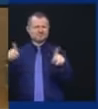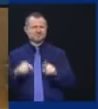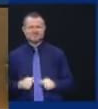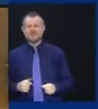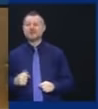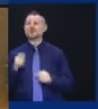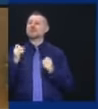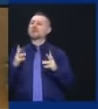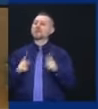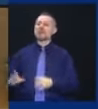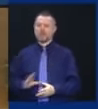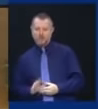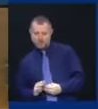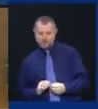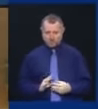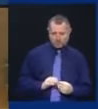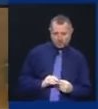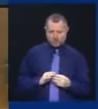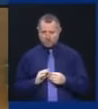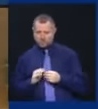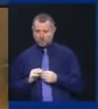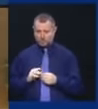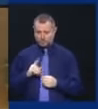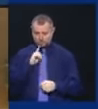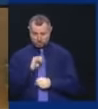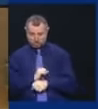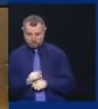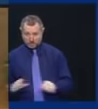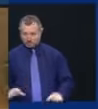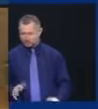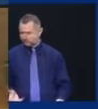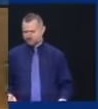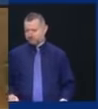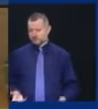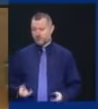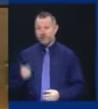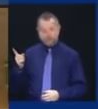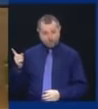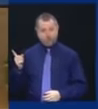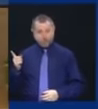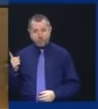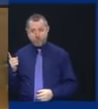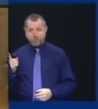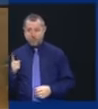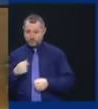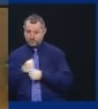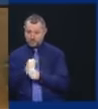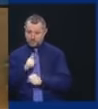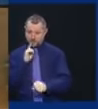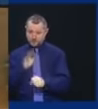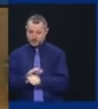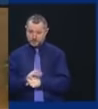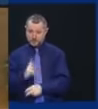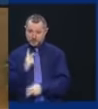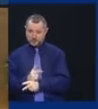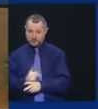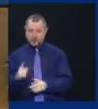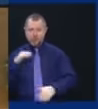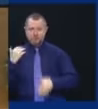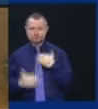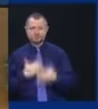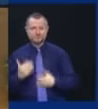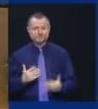game, but that's all they can do is talk. You put words into action, and you are saving